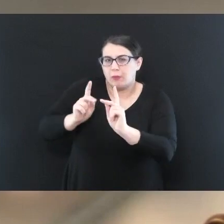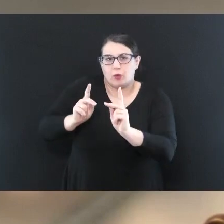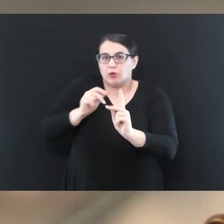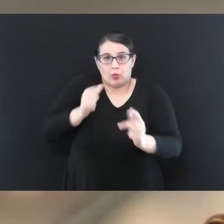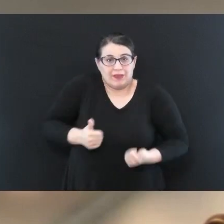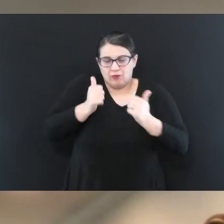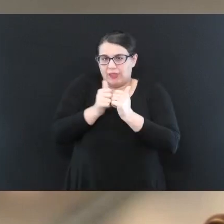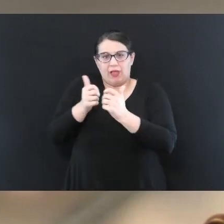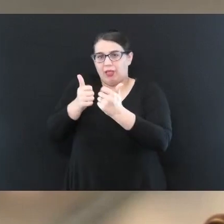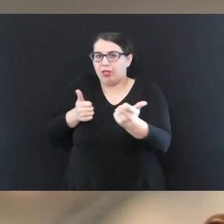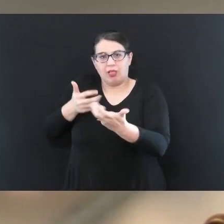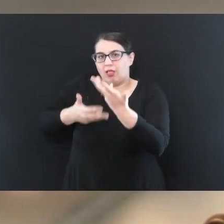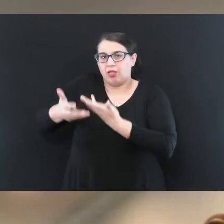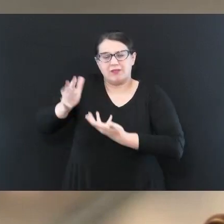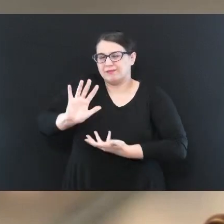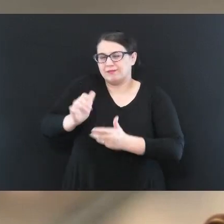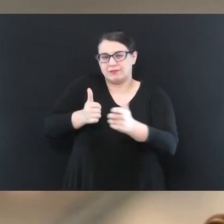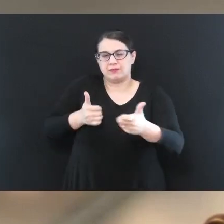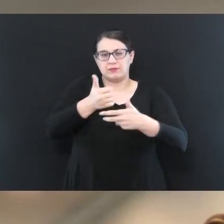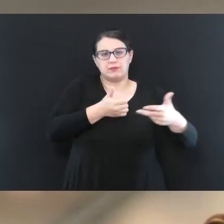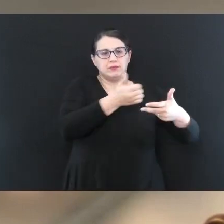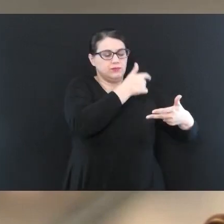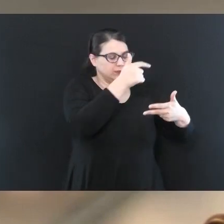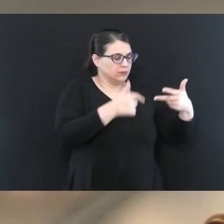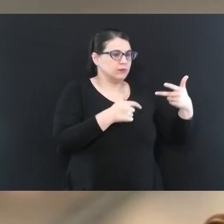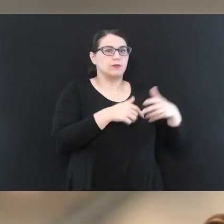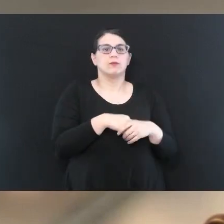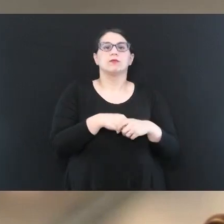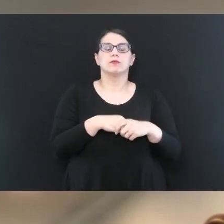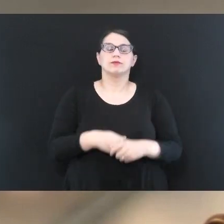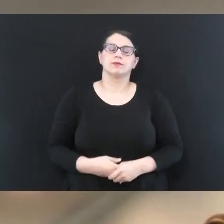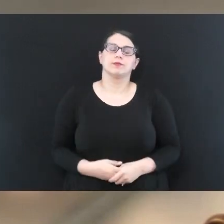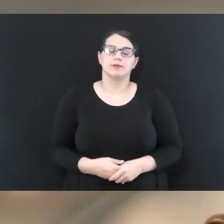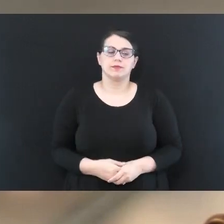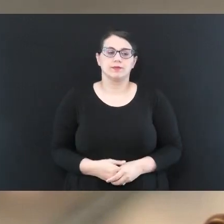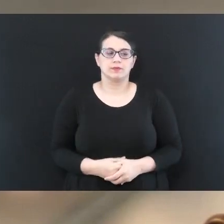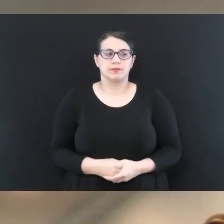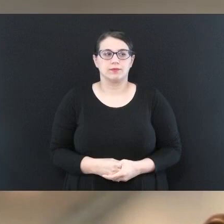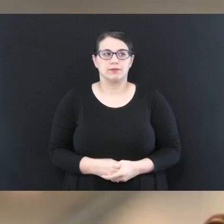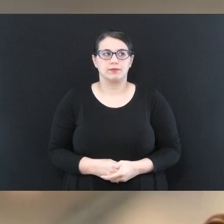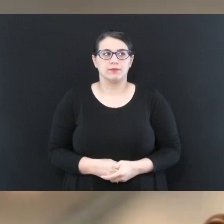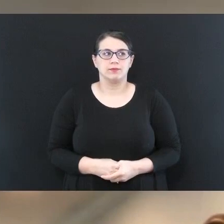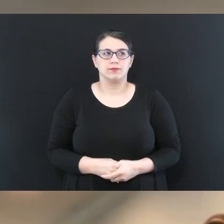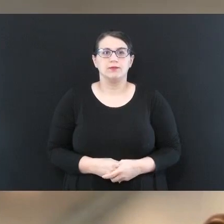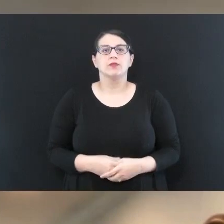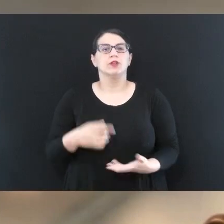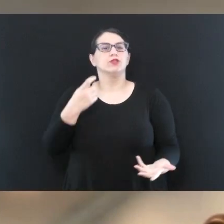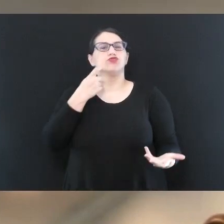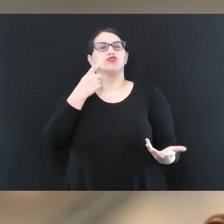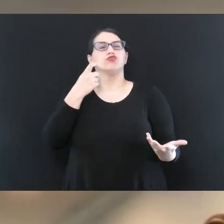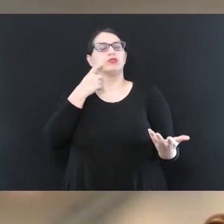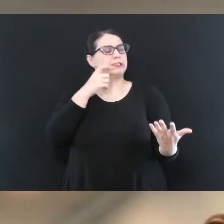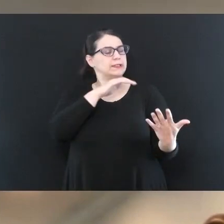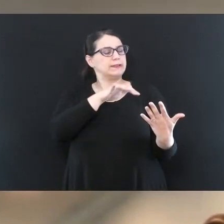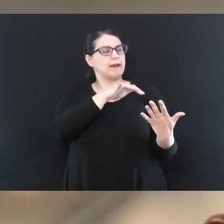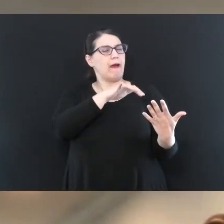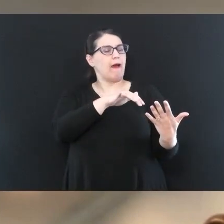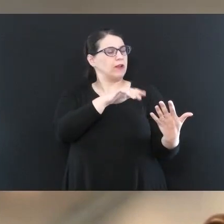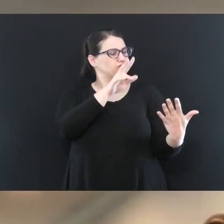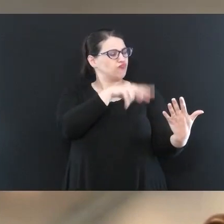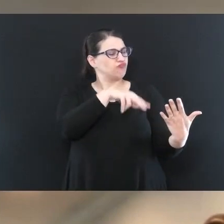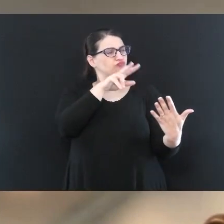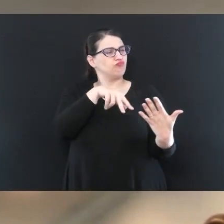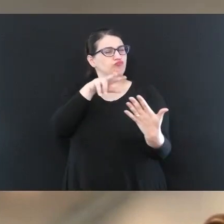recent studies that have come out and also from what we are seeing from the White House, is